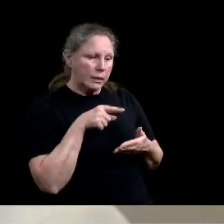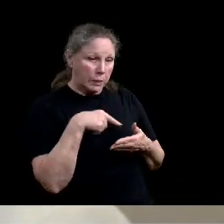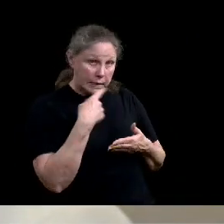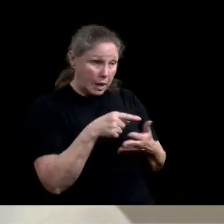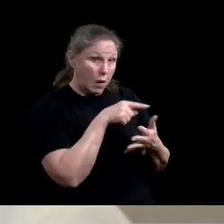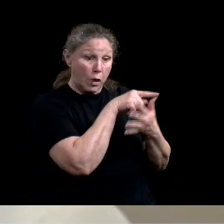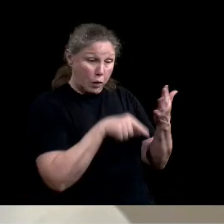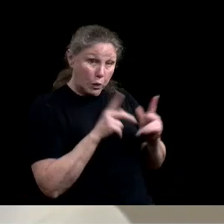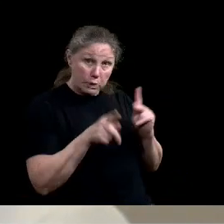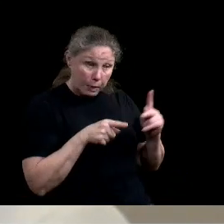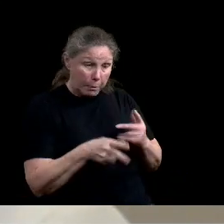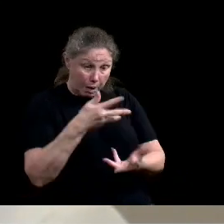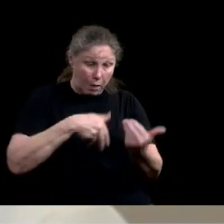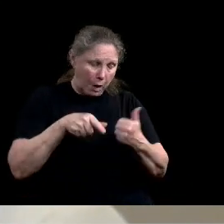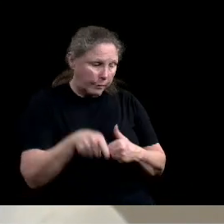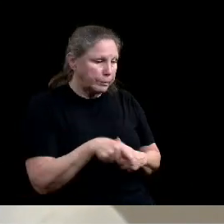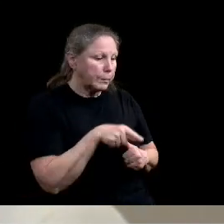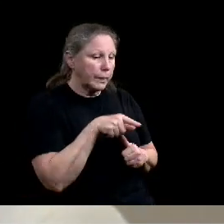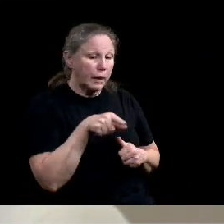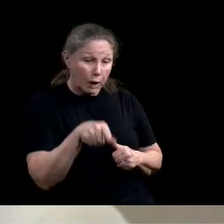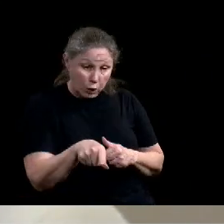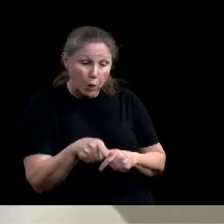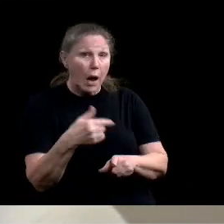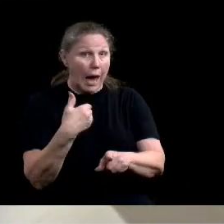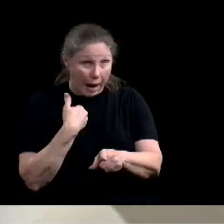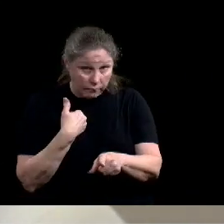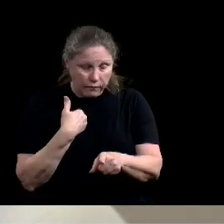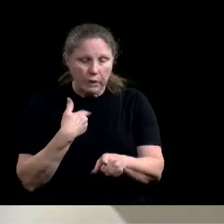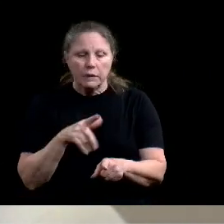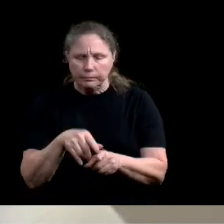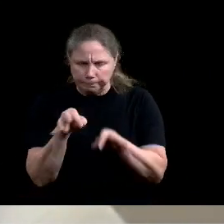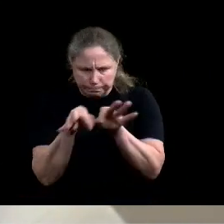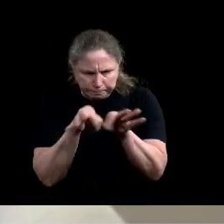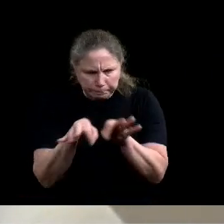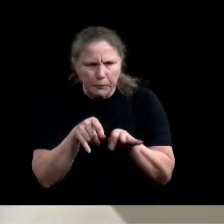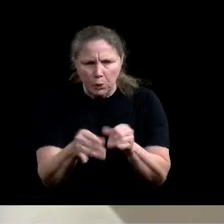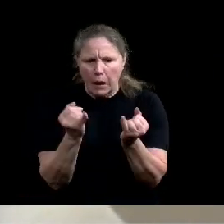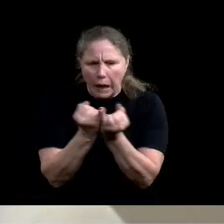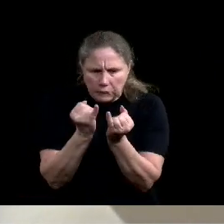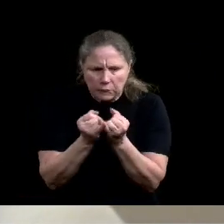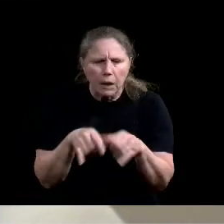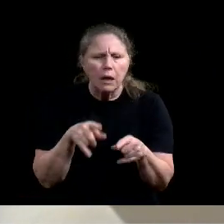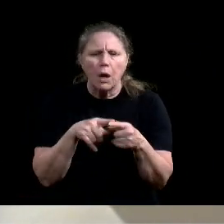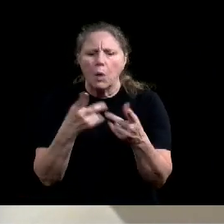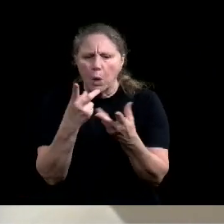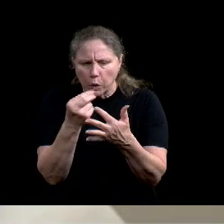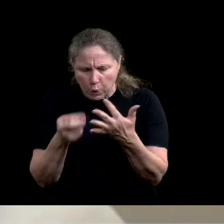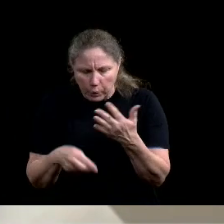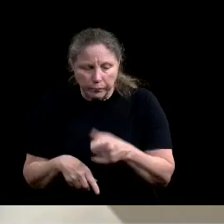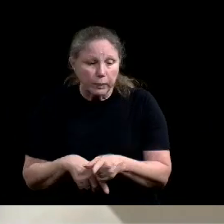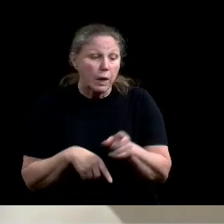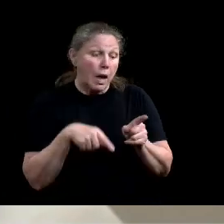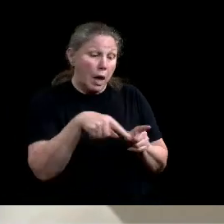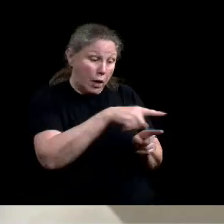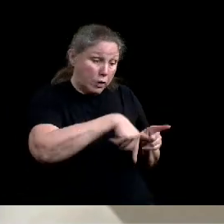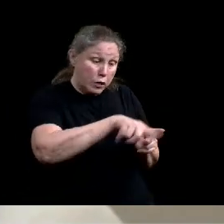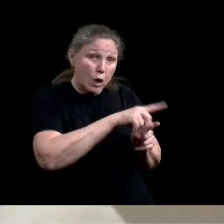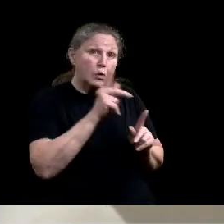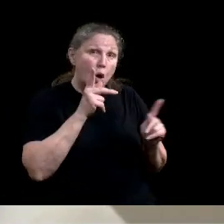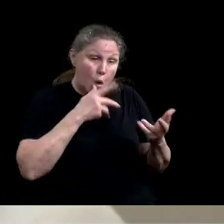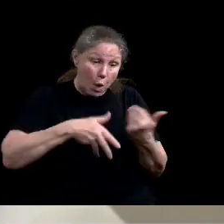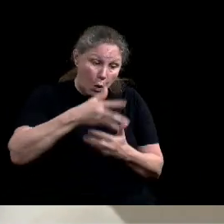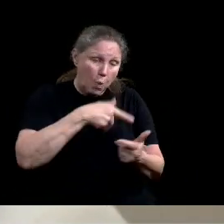positive, and quarantine instructions for all the household members and other close contacts. Health district